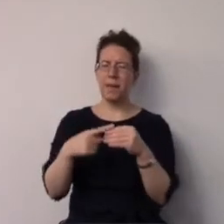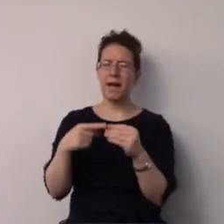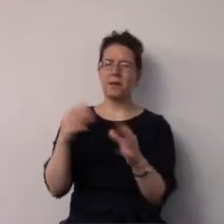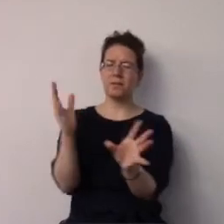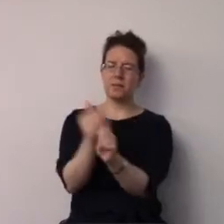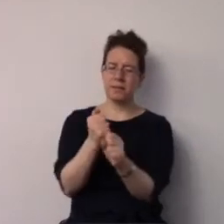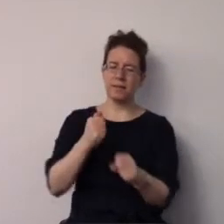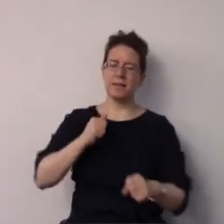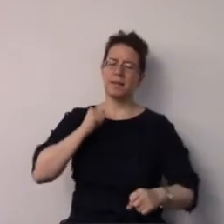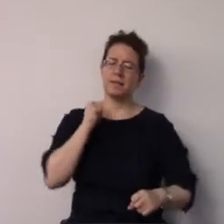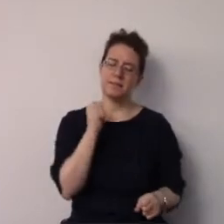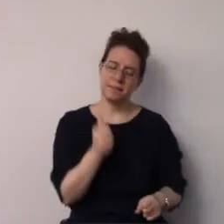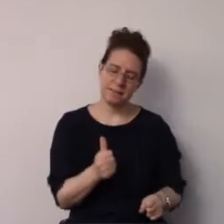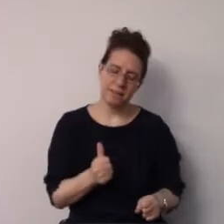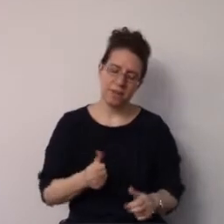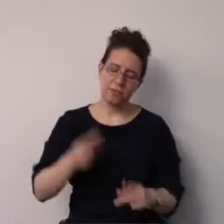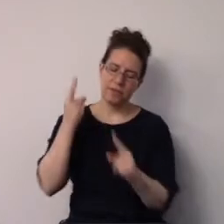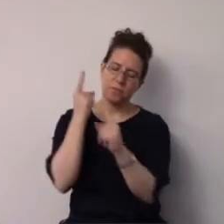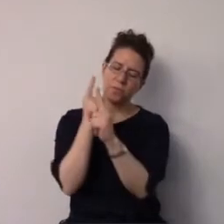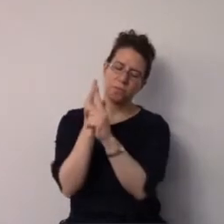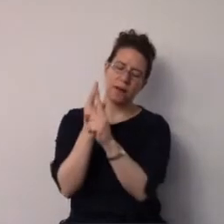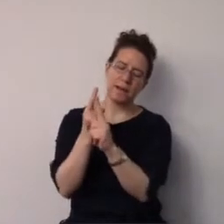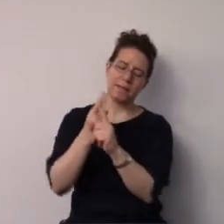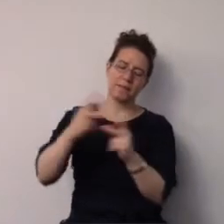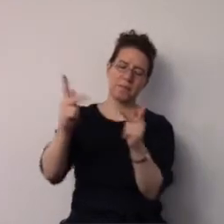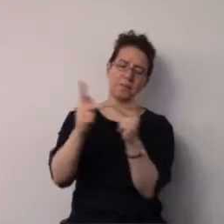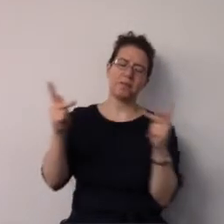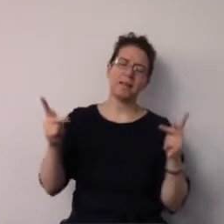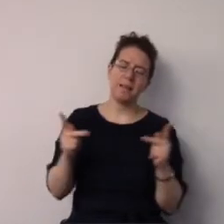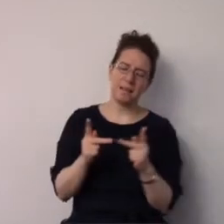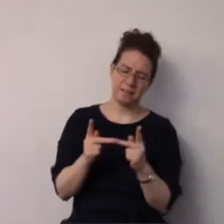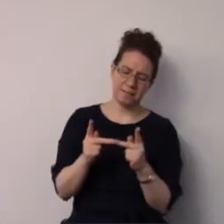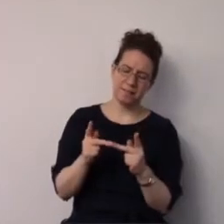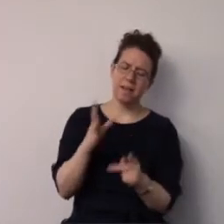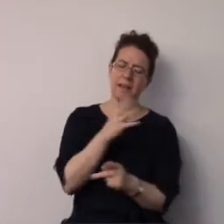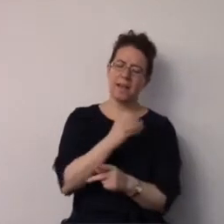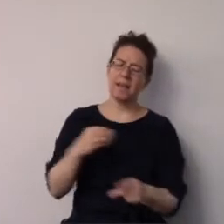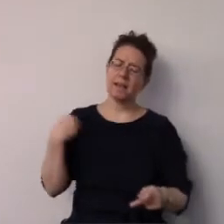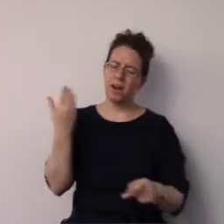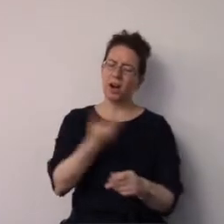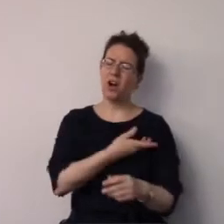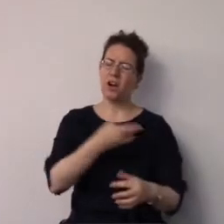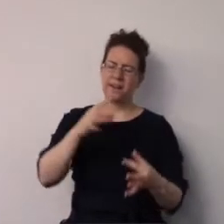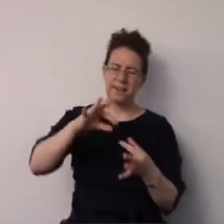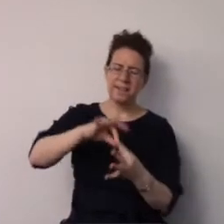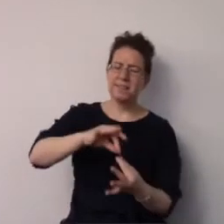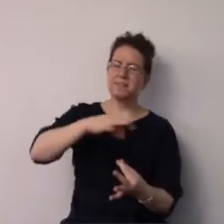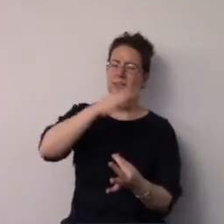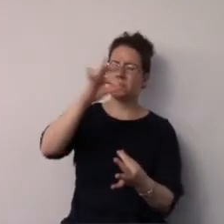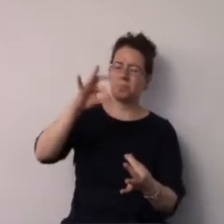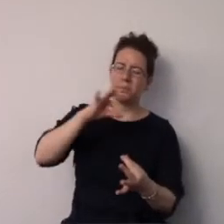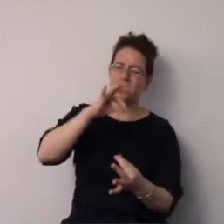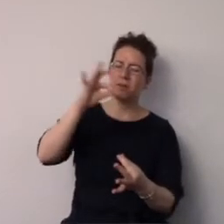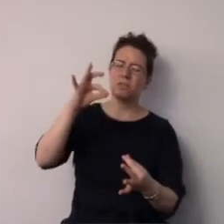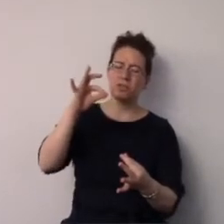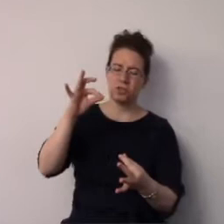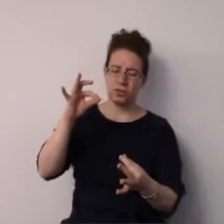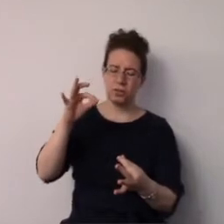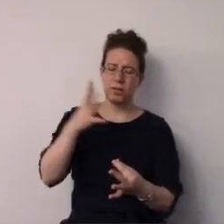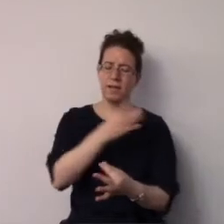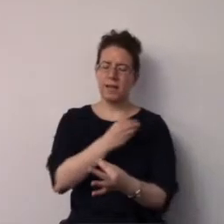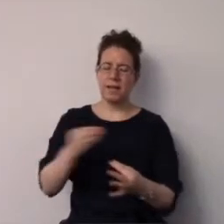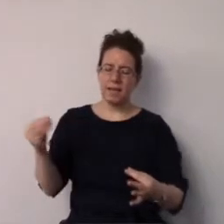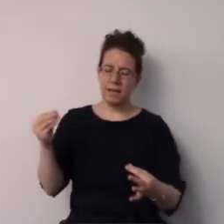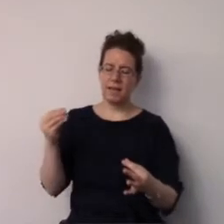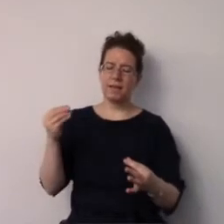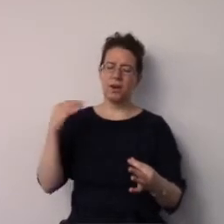Holy Jesus, I feel you here. Some are kneeling where they're at. Why don't you make an altar wherever you're at your seat or in your